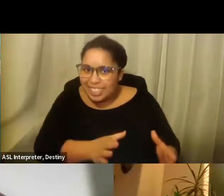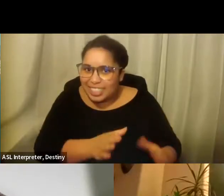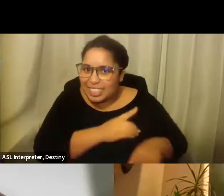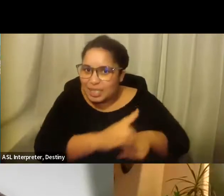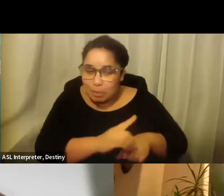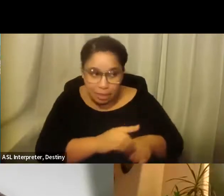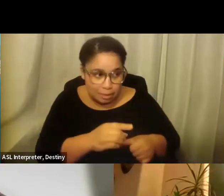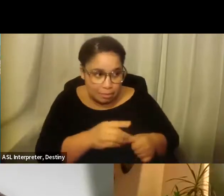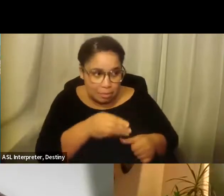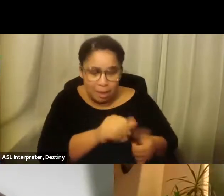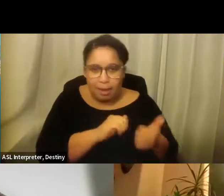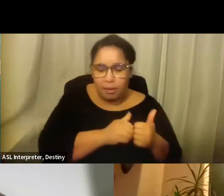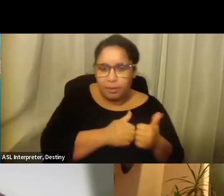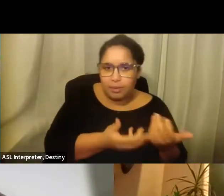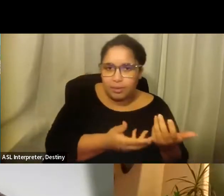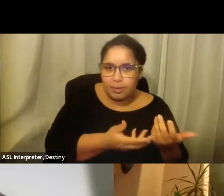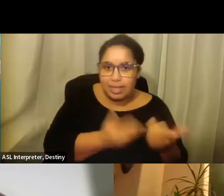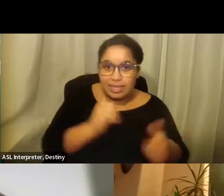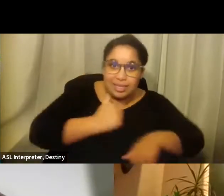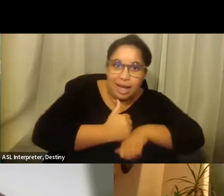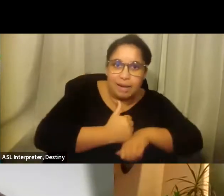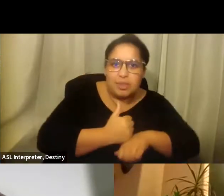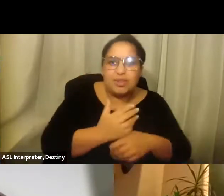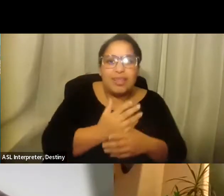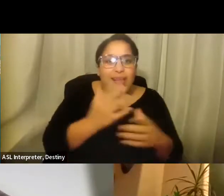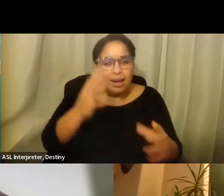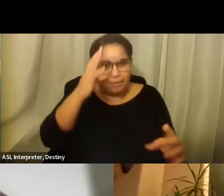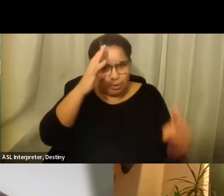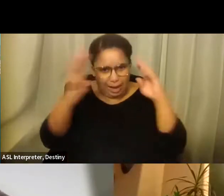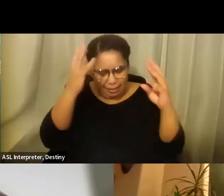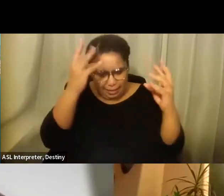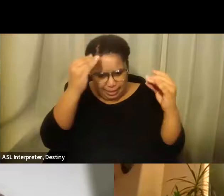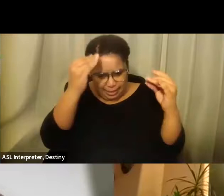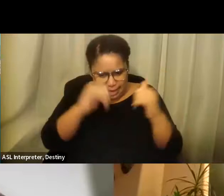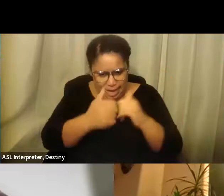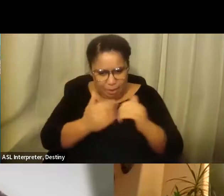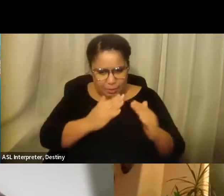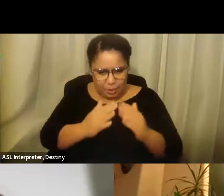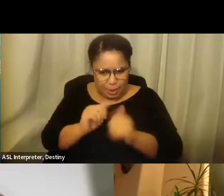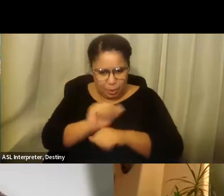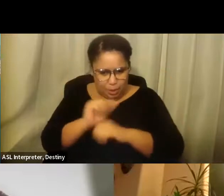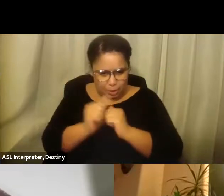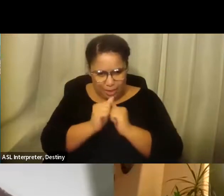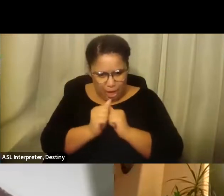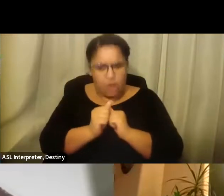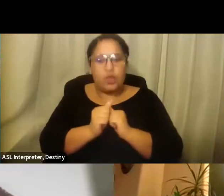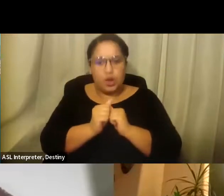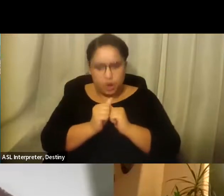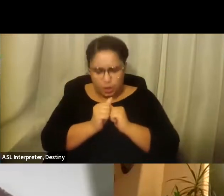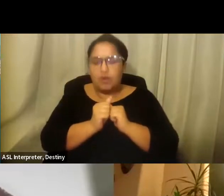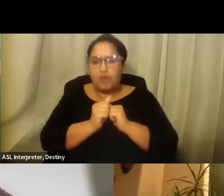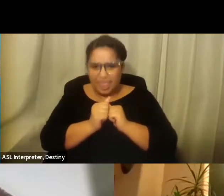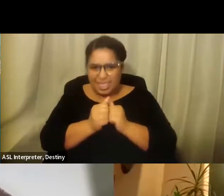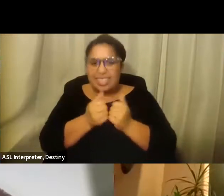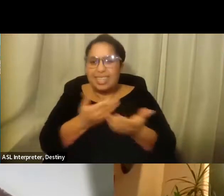dispatch. So there's going to be we're going to have to do some creative thinking and working as a community to get some of these